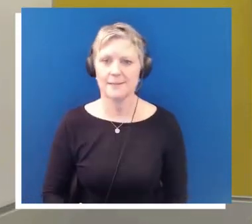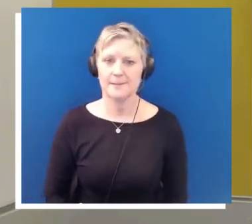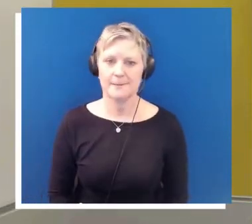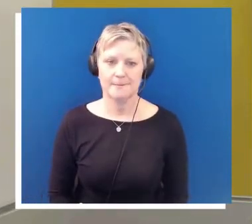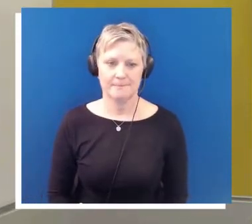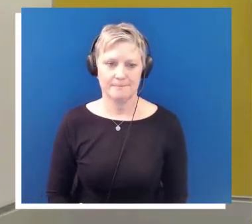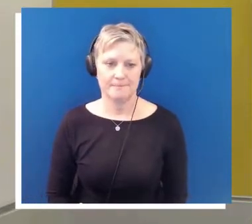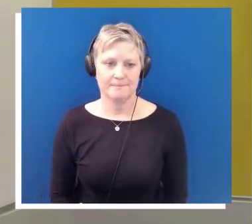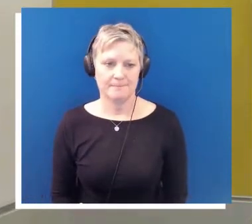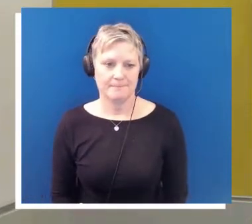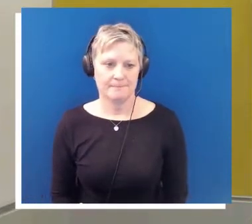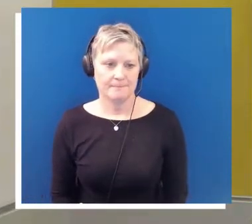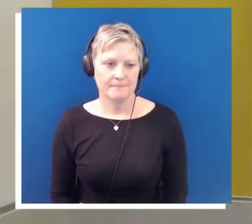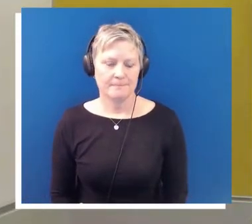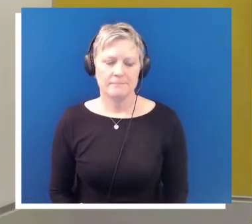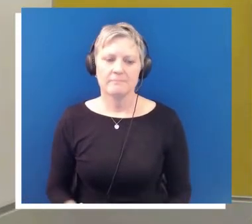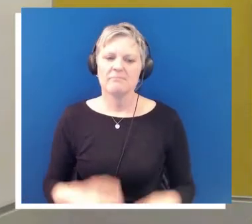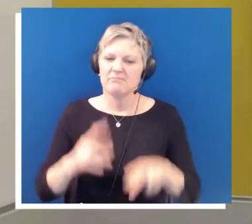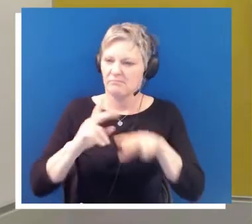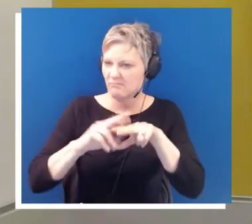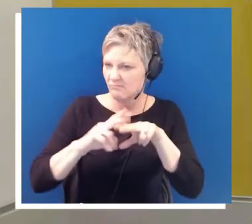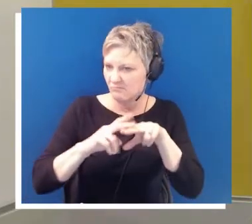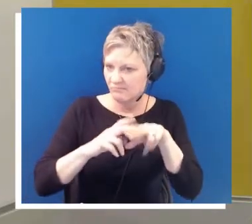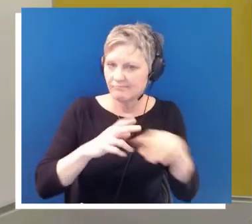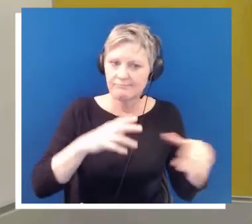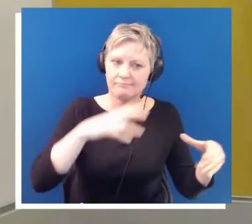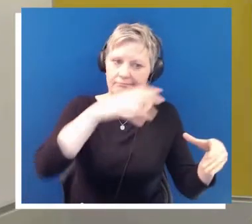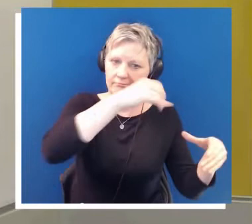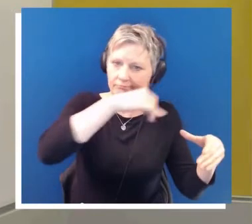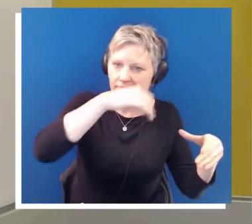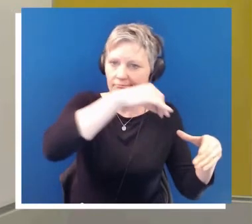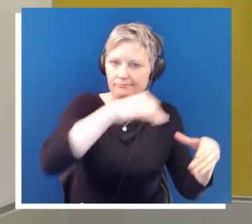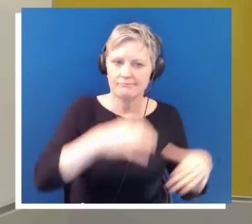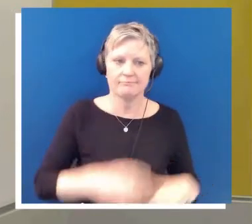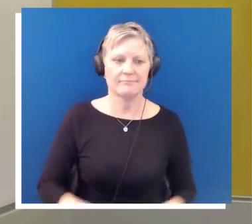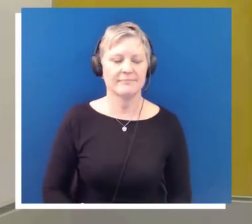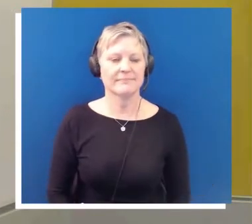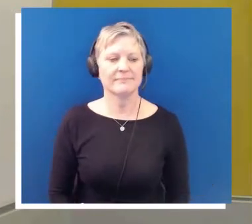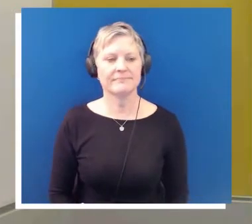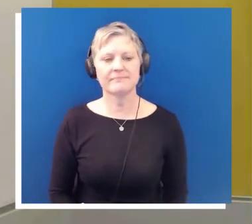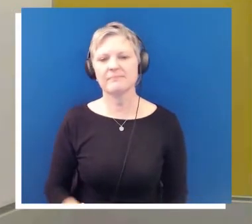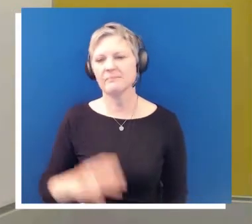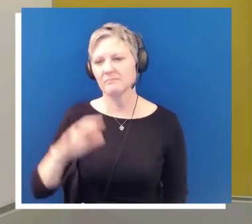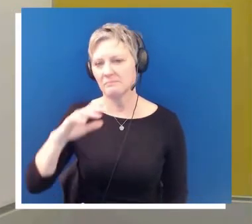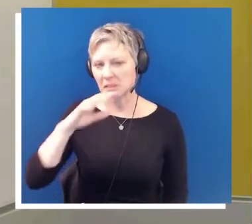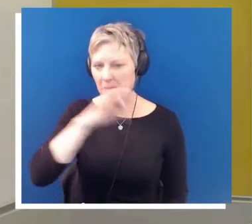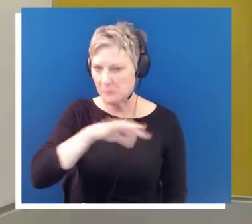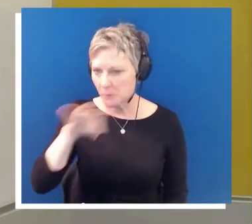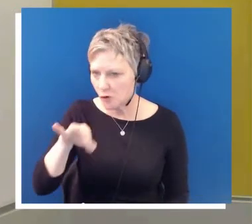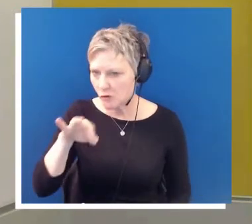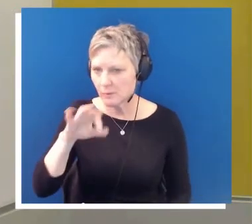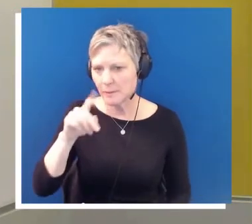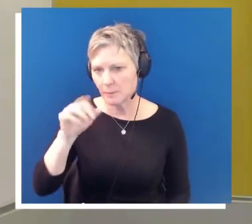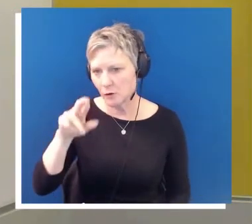I'm going to add a little bit of salt to there, and a little bit of pepper.